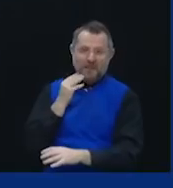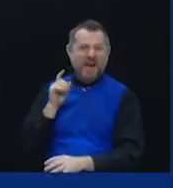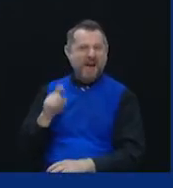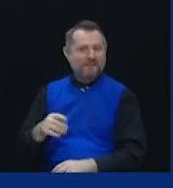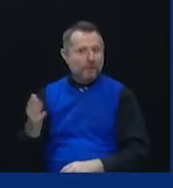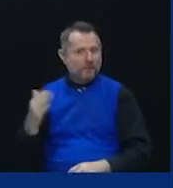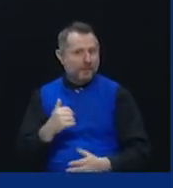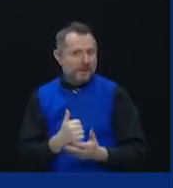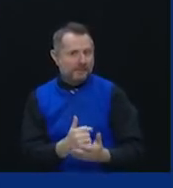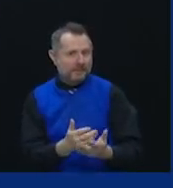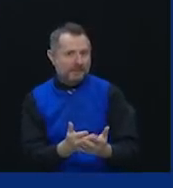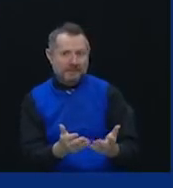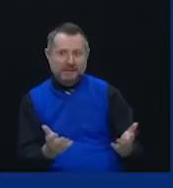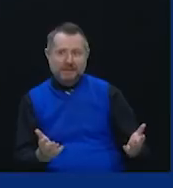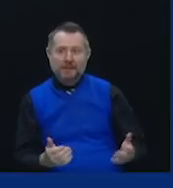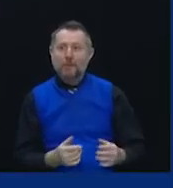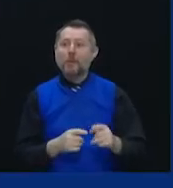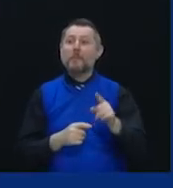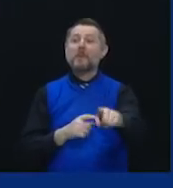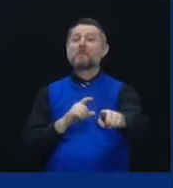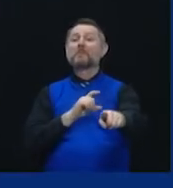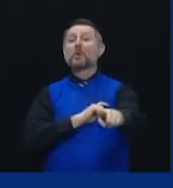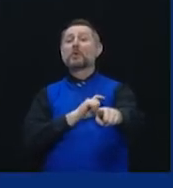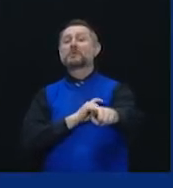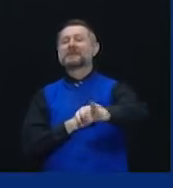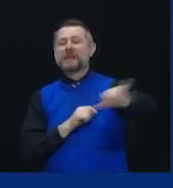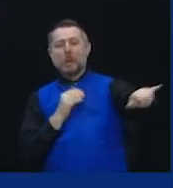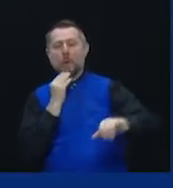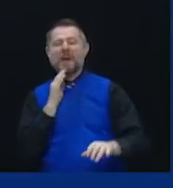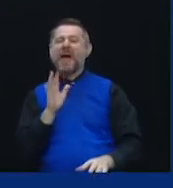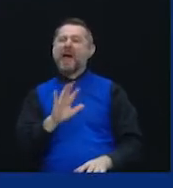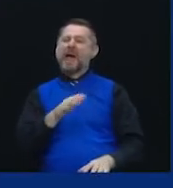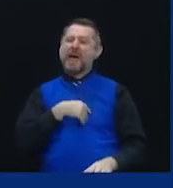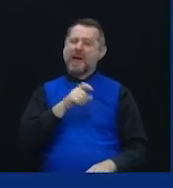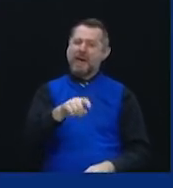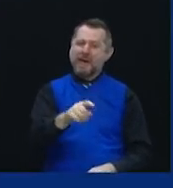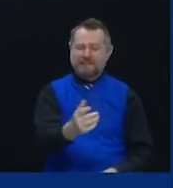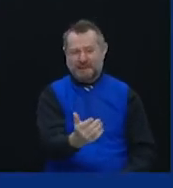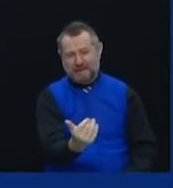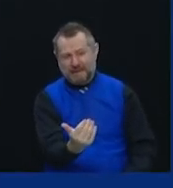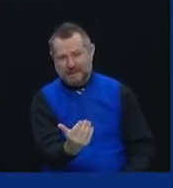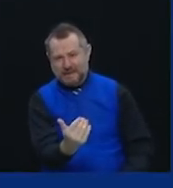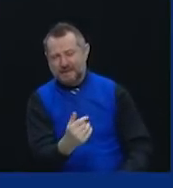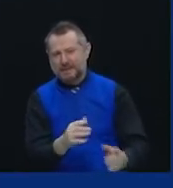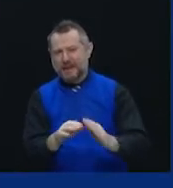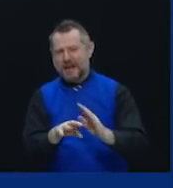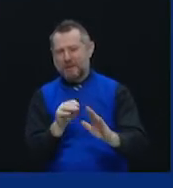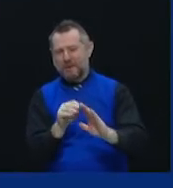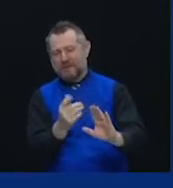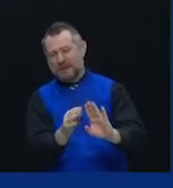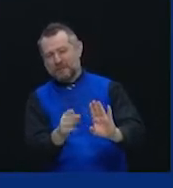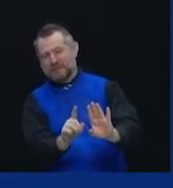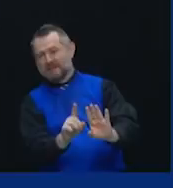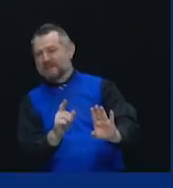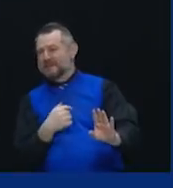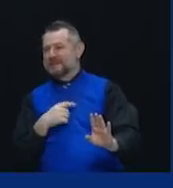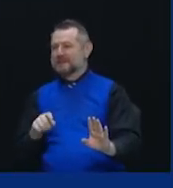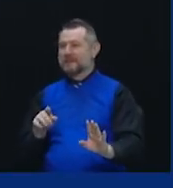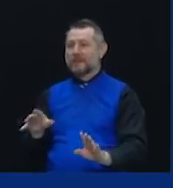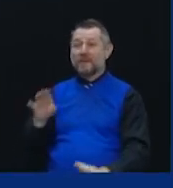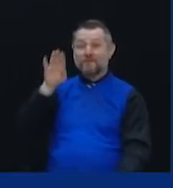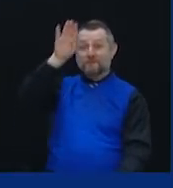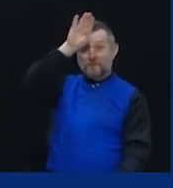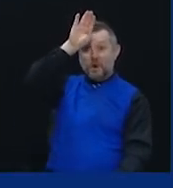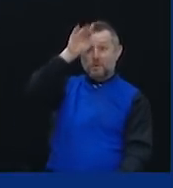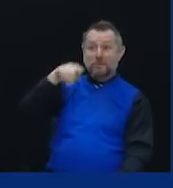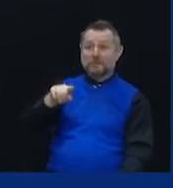Not you, police officer. We need you to come out Not you, firefighter, we need